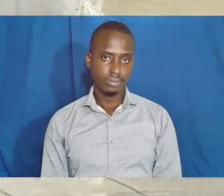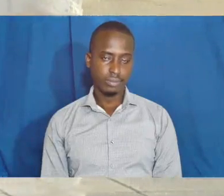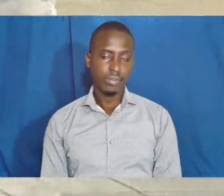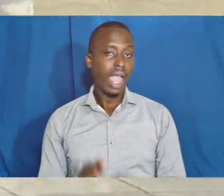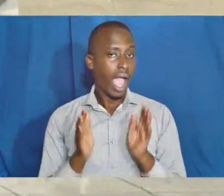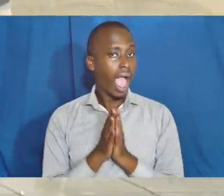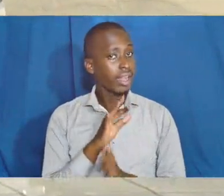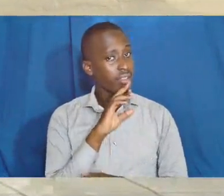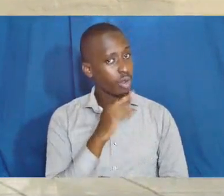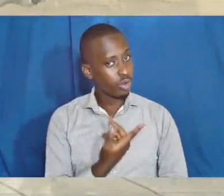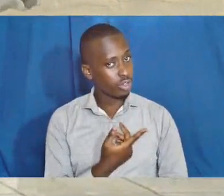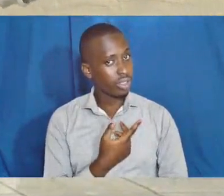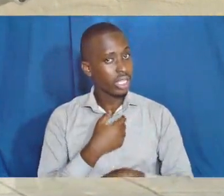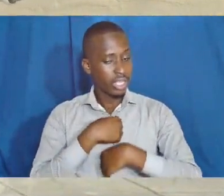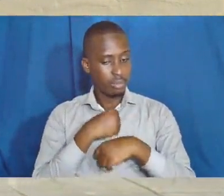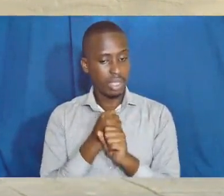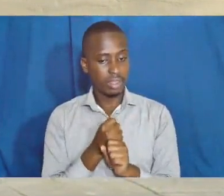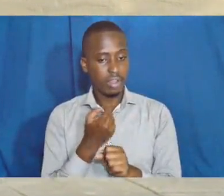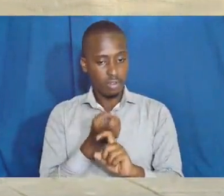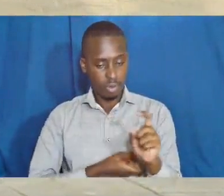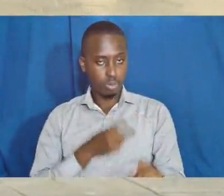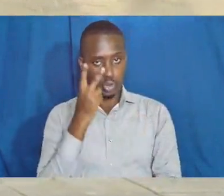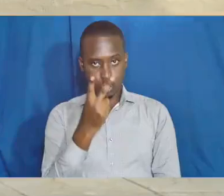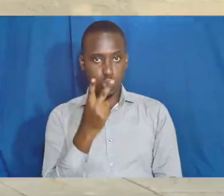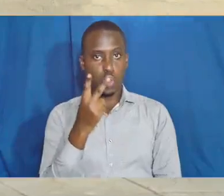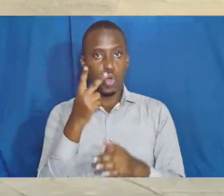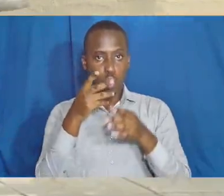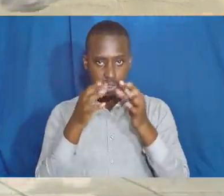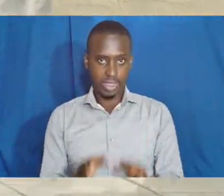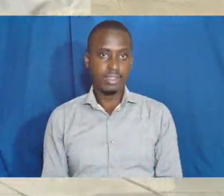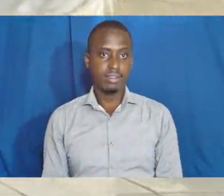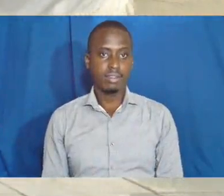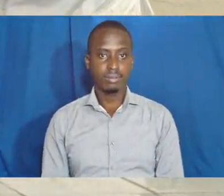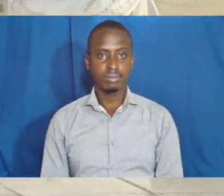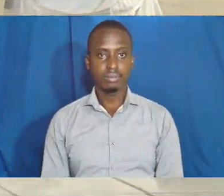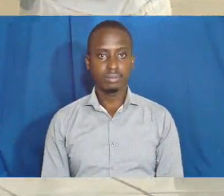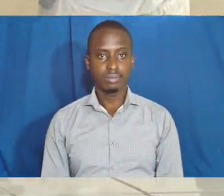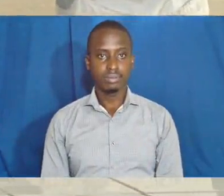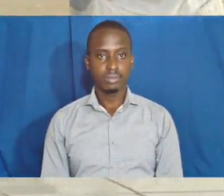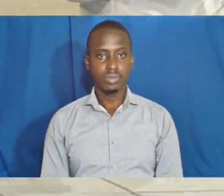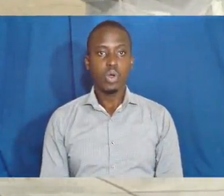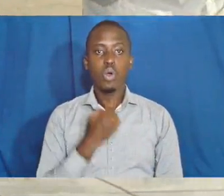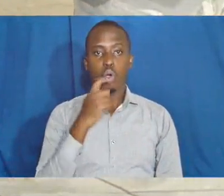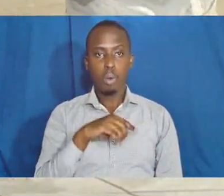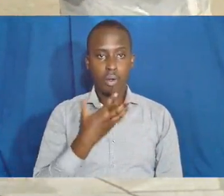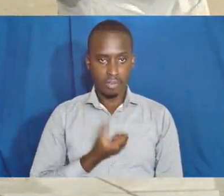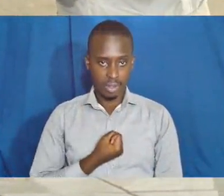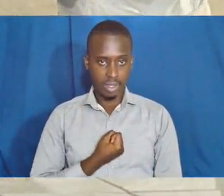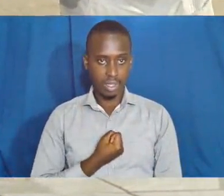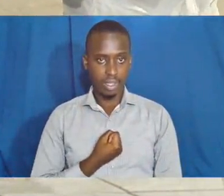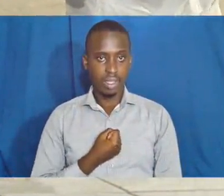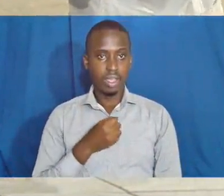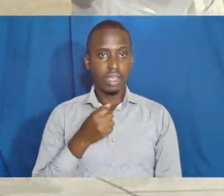And the solution is made up of two components, two special components, where you have a